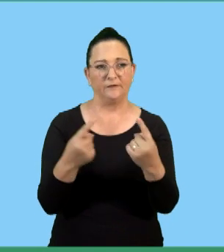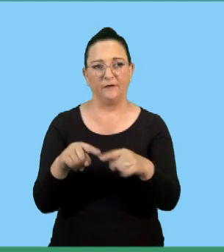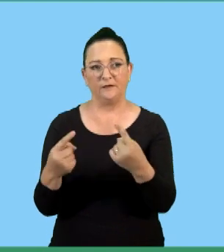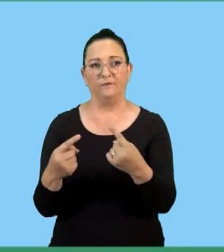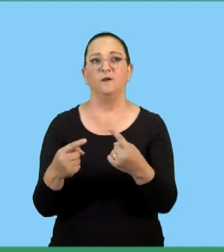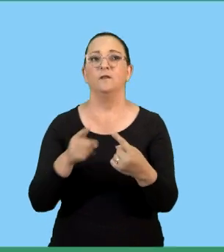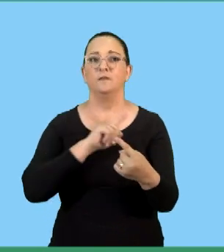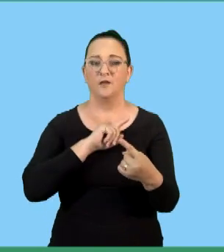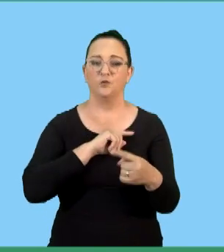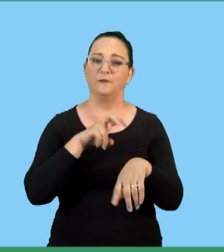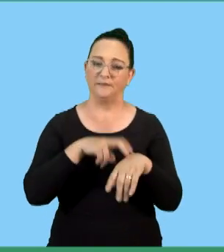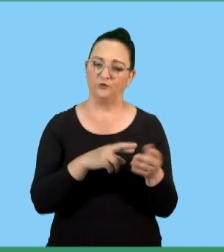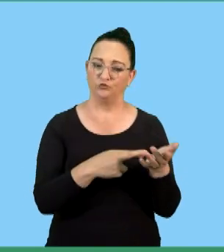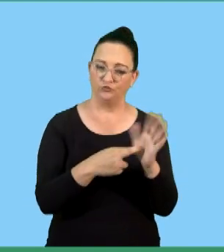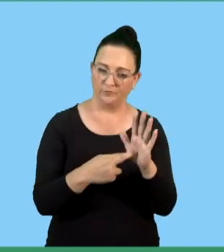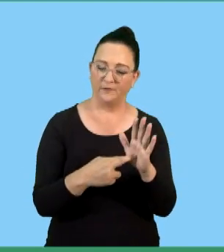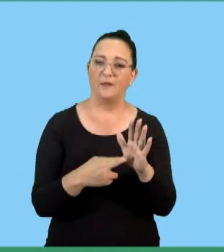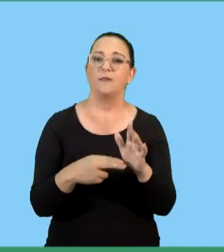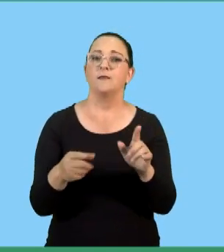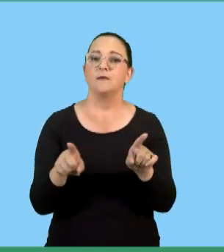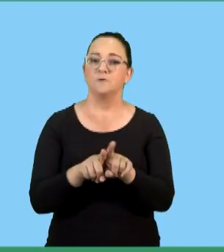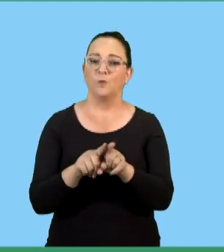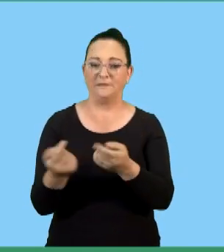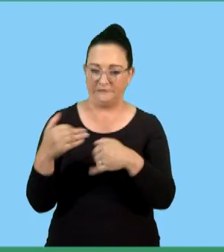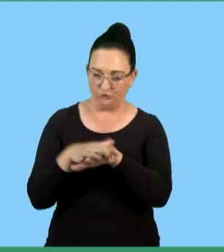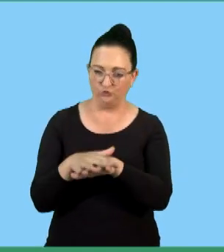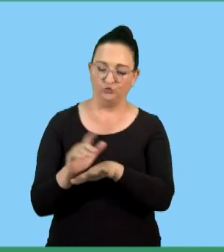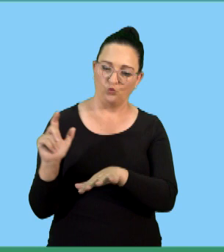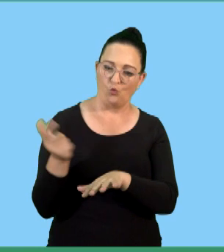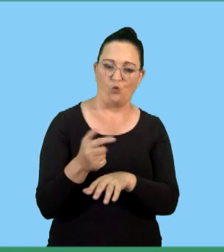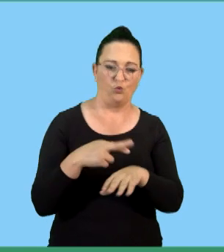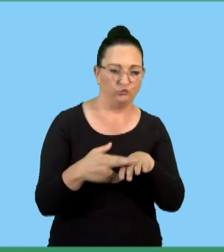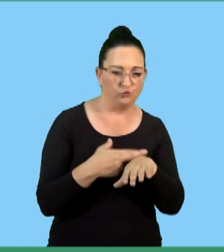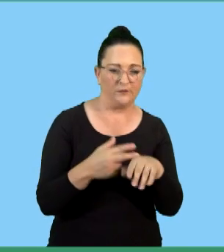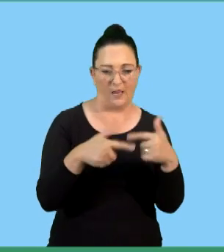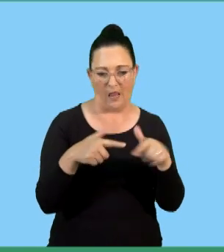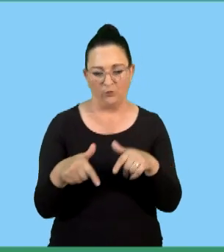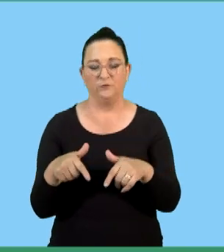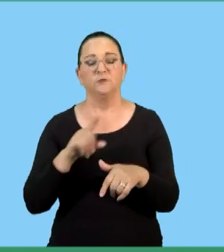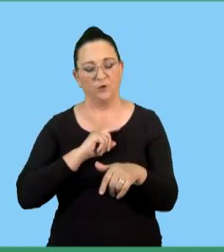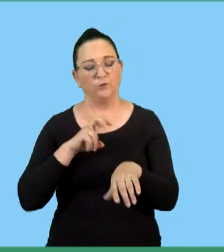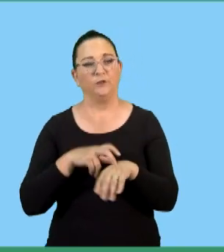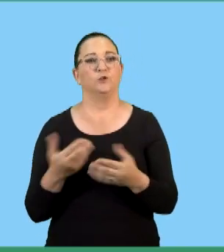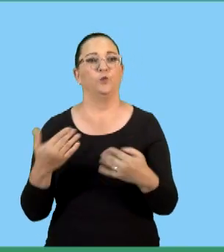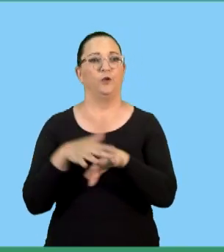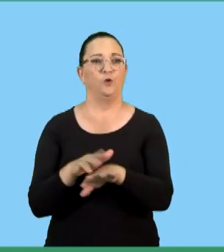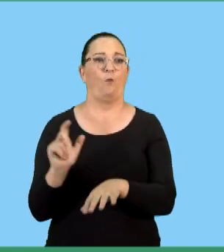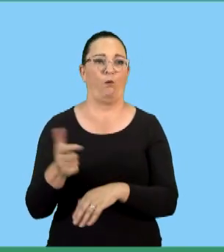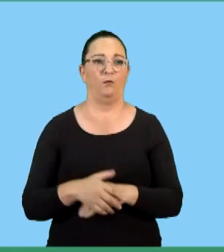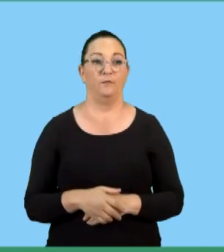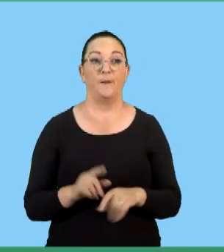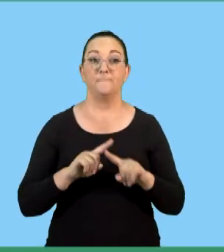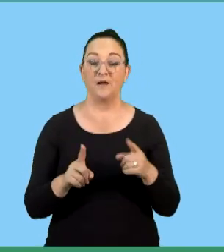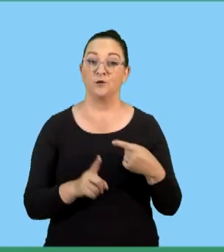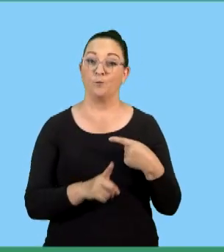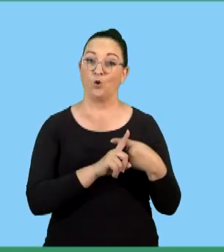representative, and inclusive. We've got different people from different races, who speak different languages. It impacts